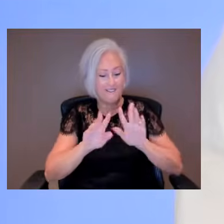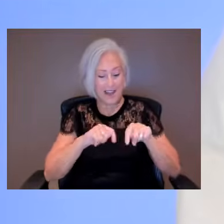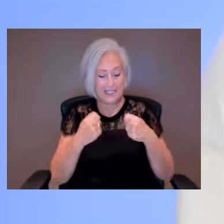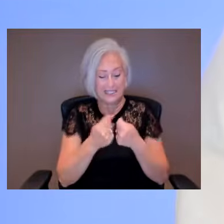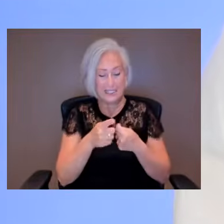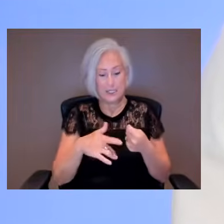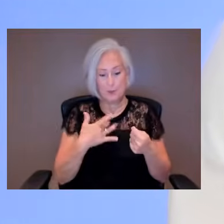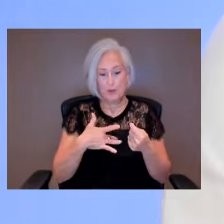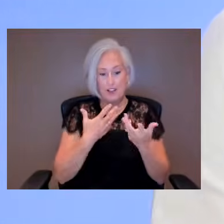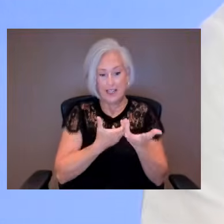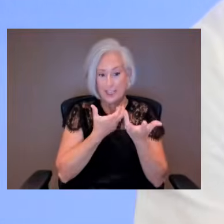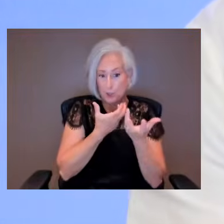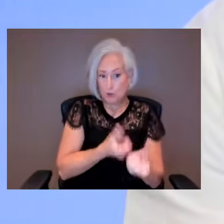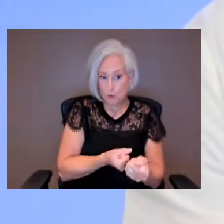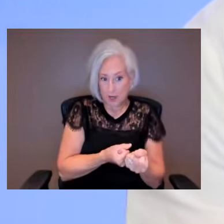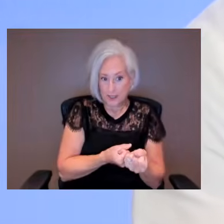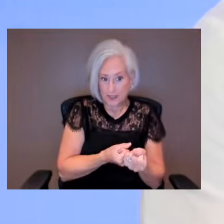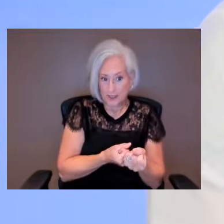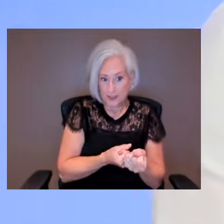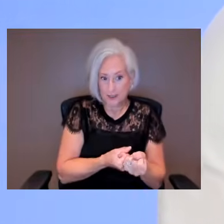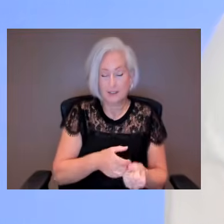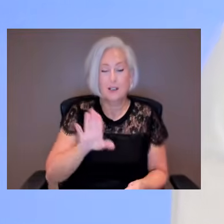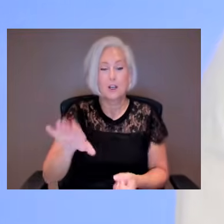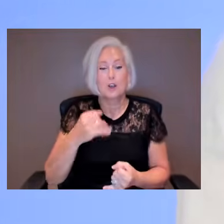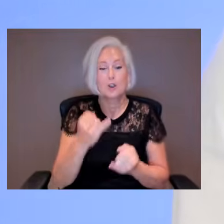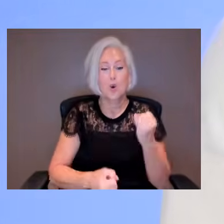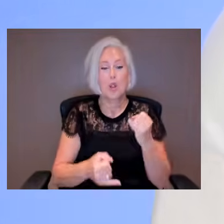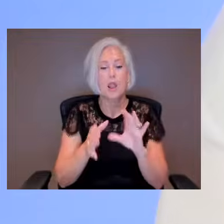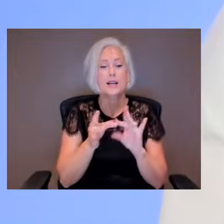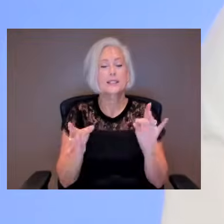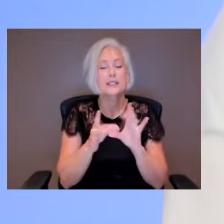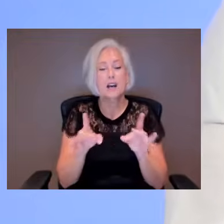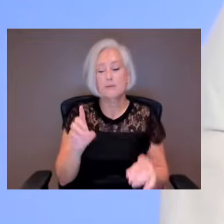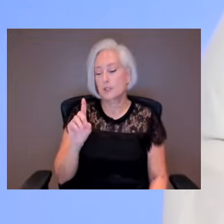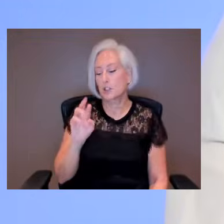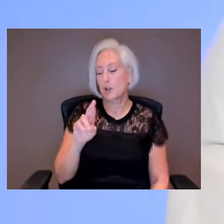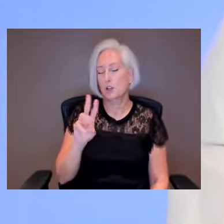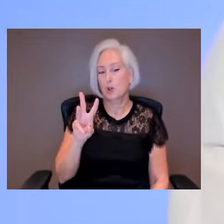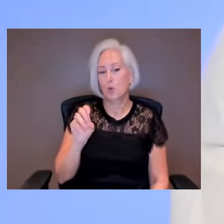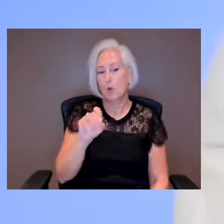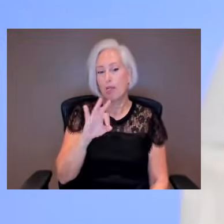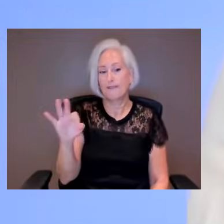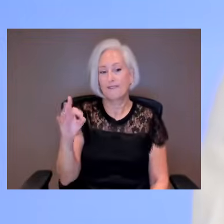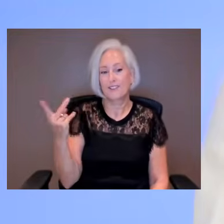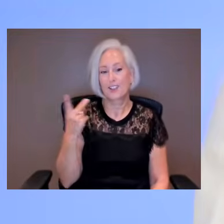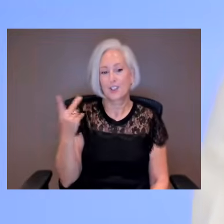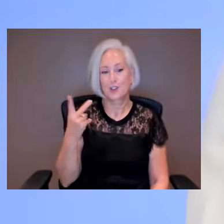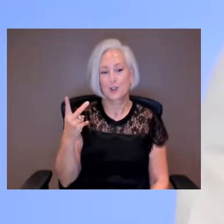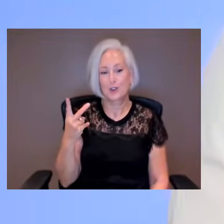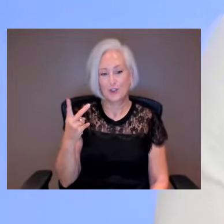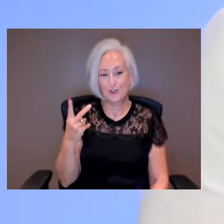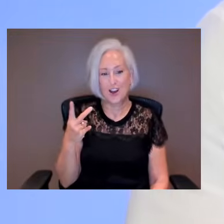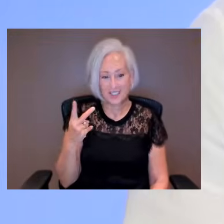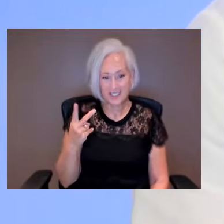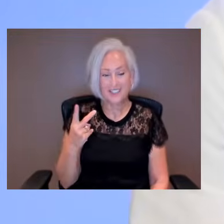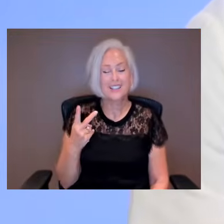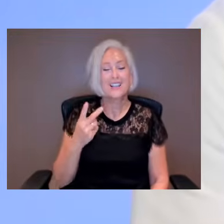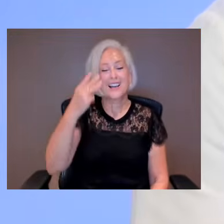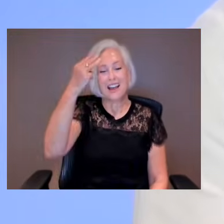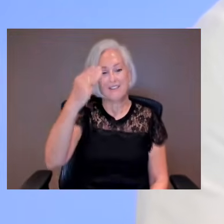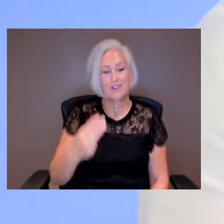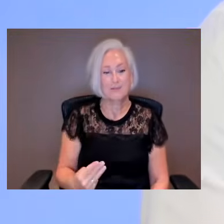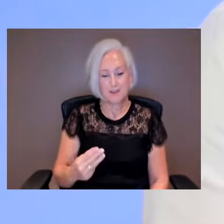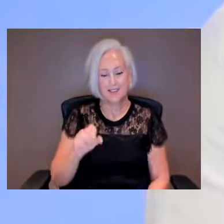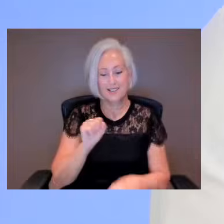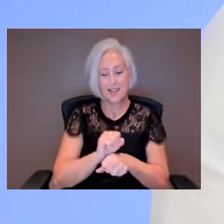going back to your last comment, so Dr. Wolf and I are right across the hall from each other on Monday clinics, and so it is